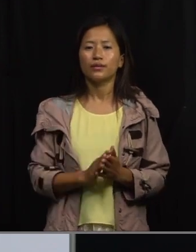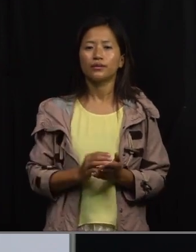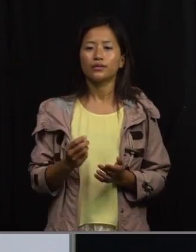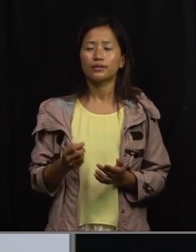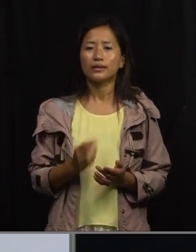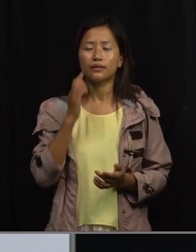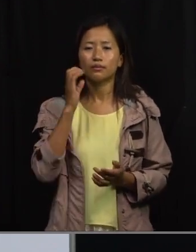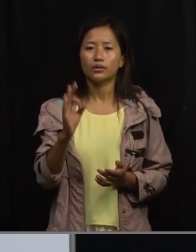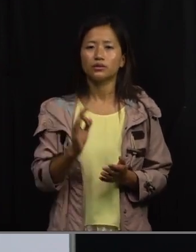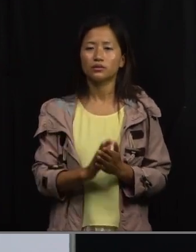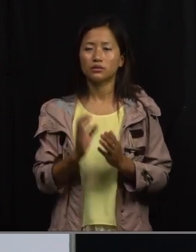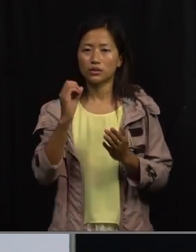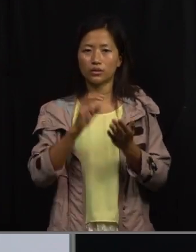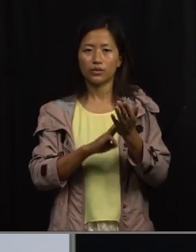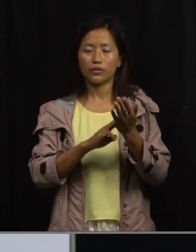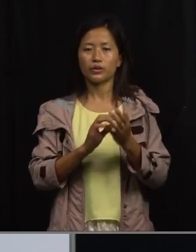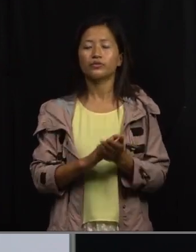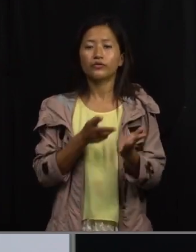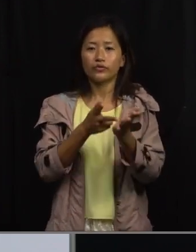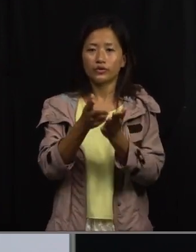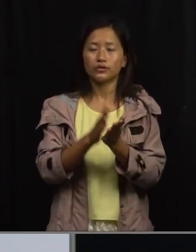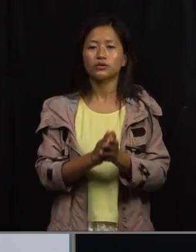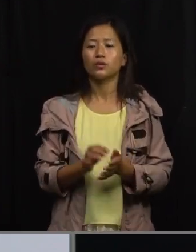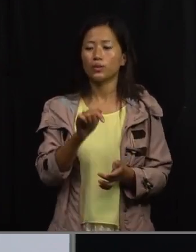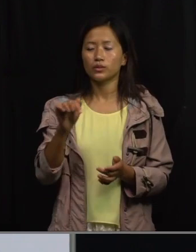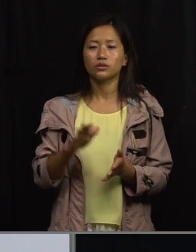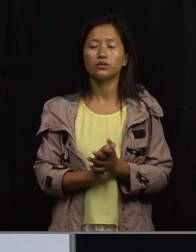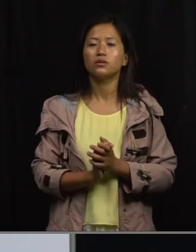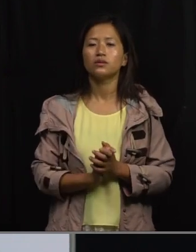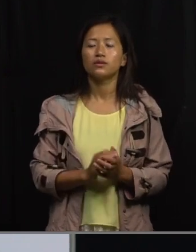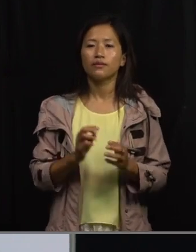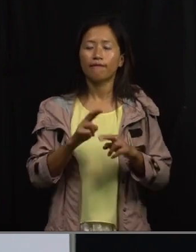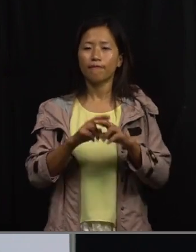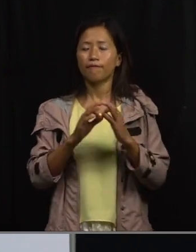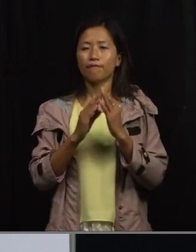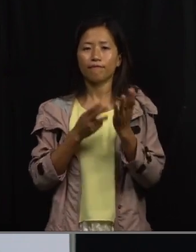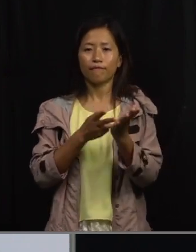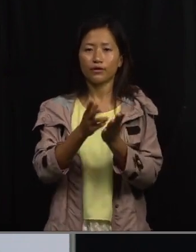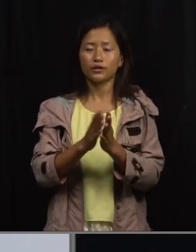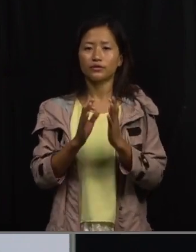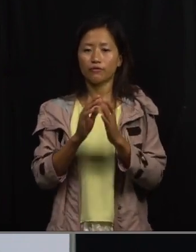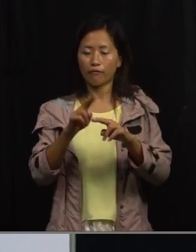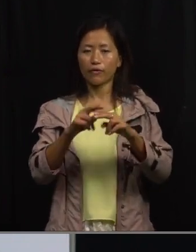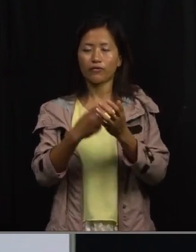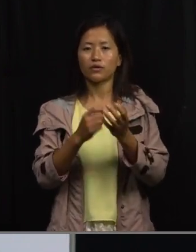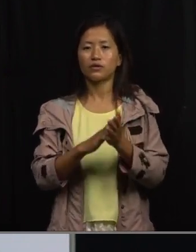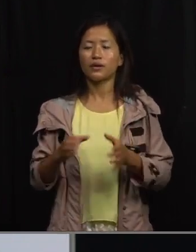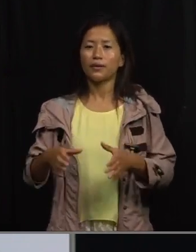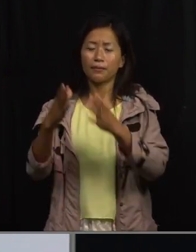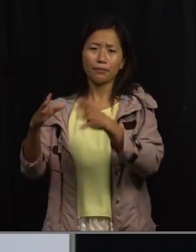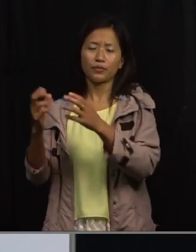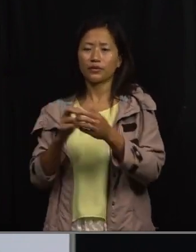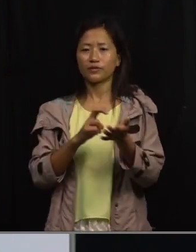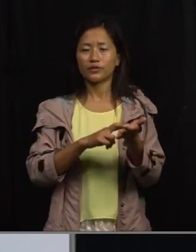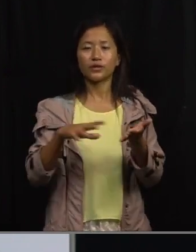the important component of the village, which owned village farmlands, pasture, forests, and the